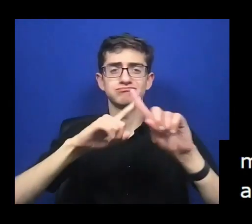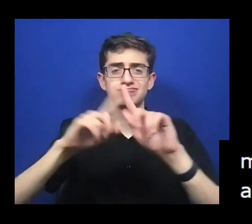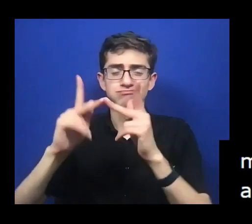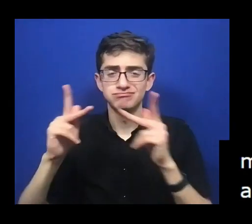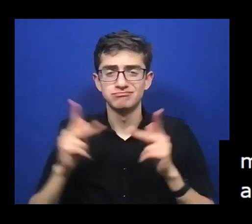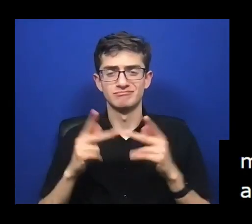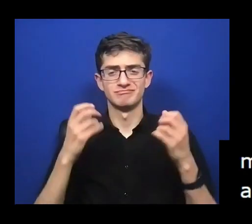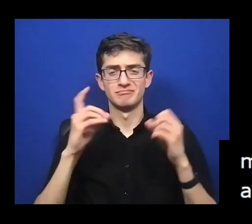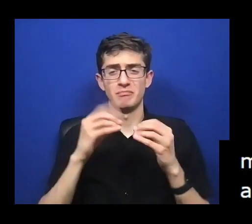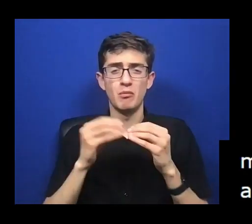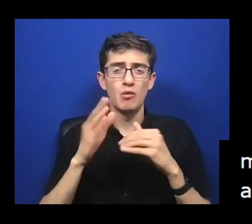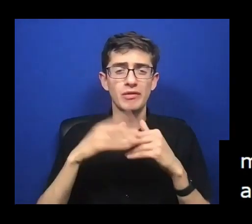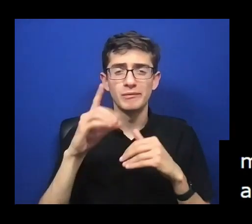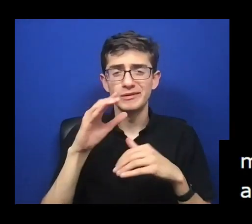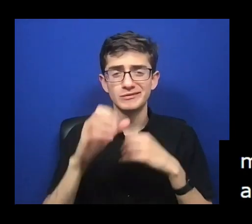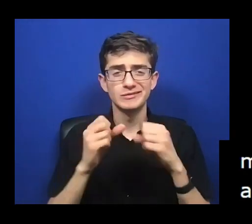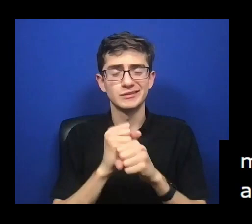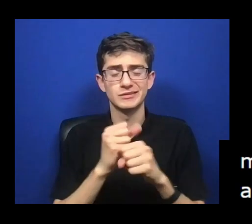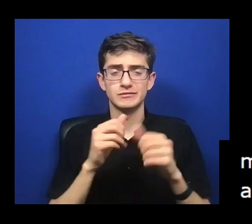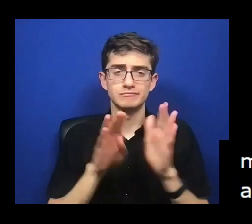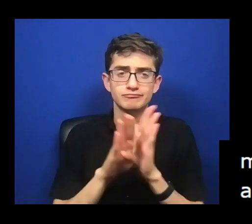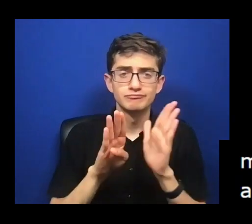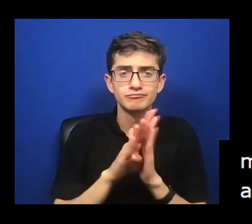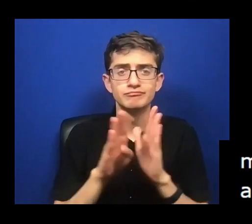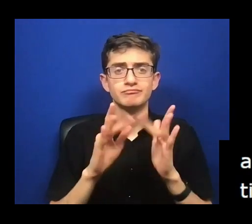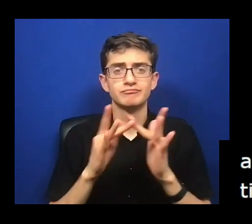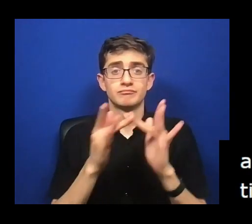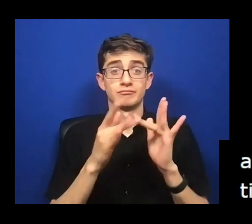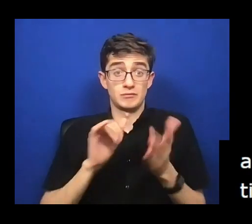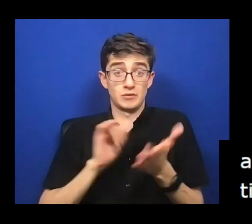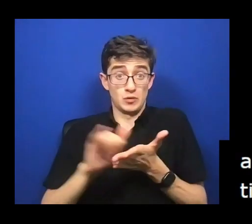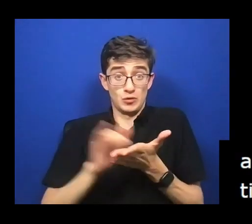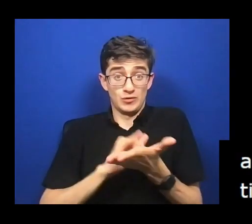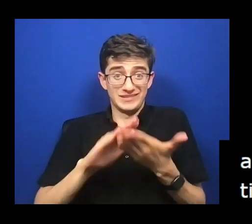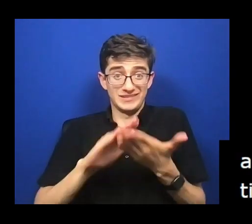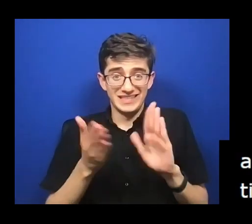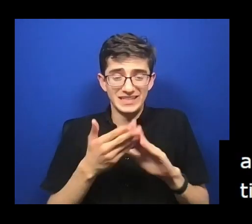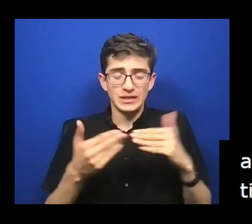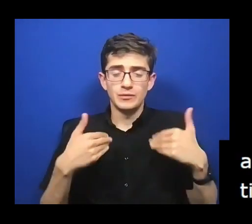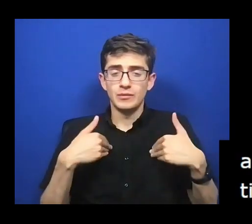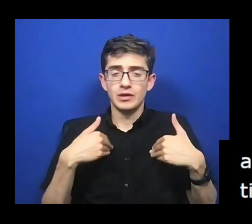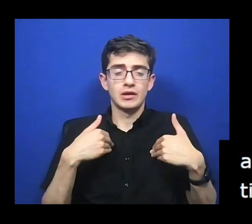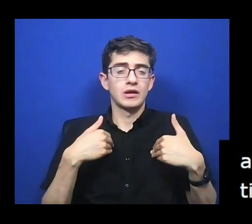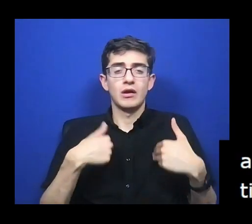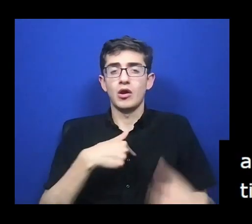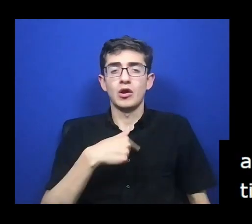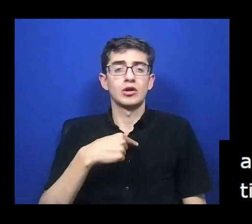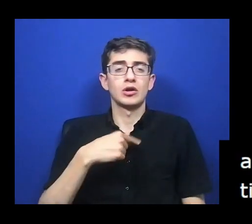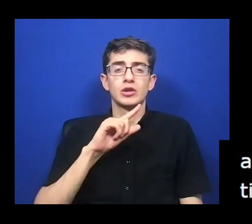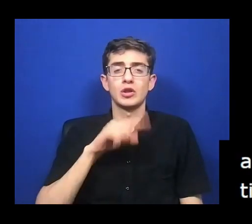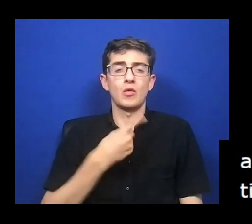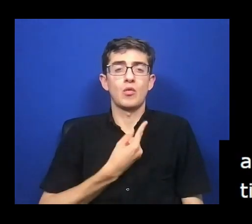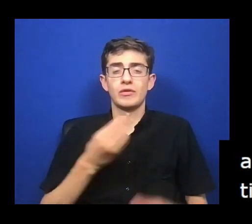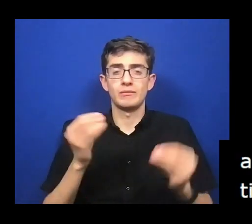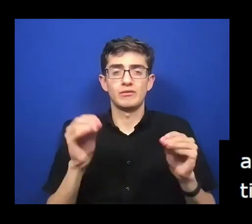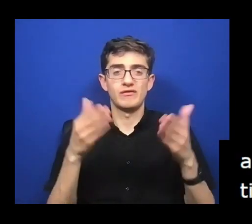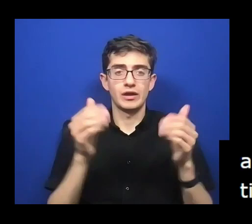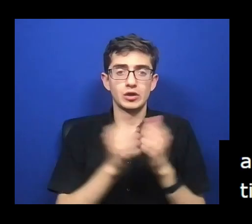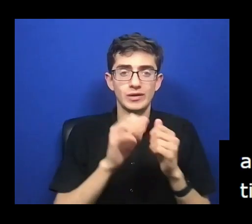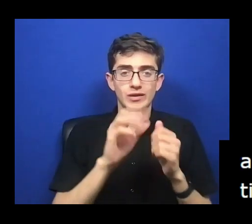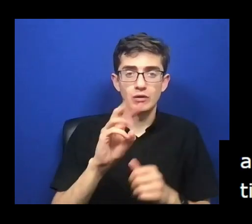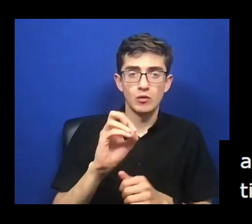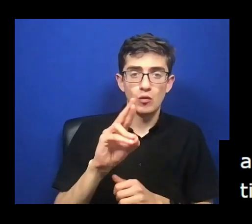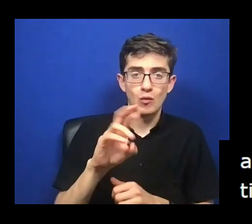networks. And particularly for New York City, we're the only provider that has a robust wireless as well as wireline network. In fact, we